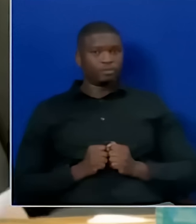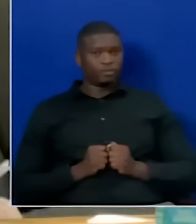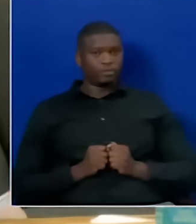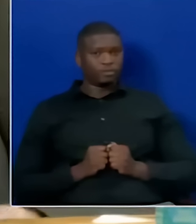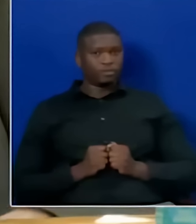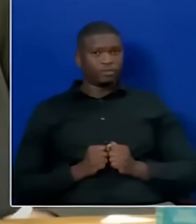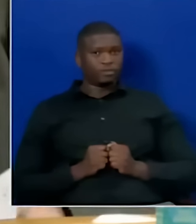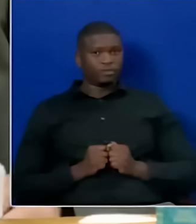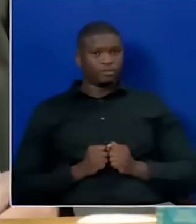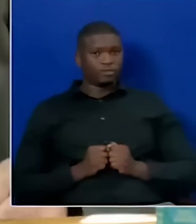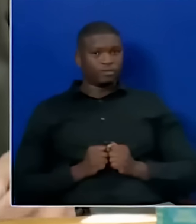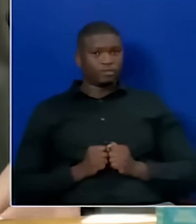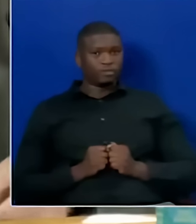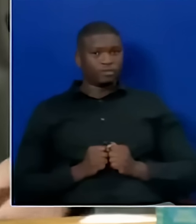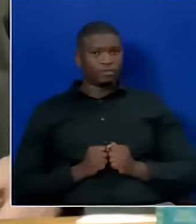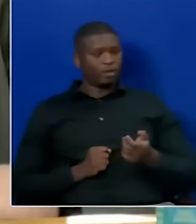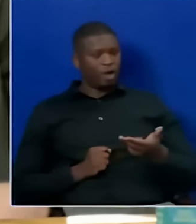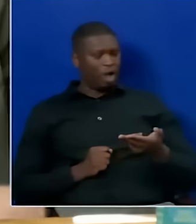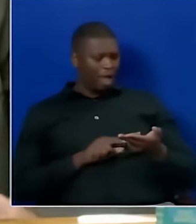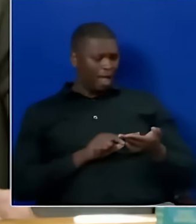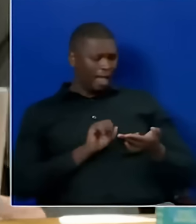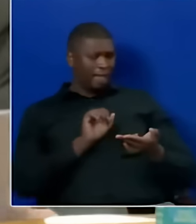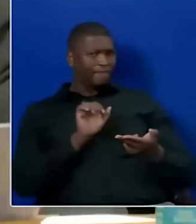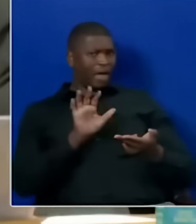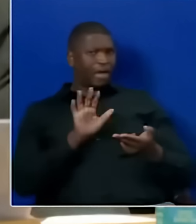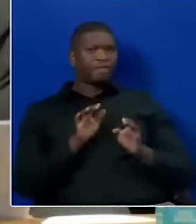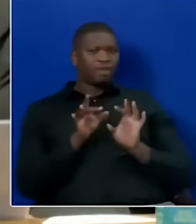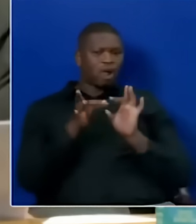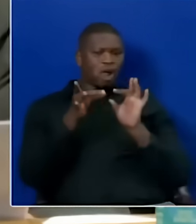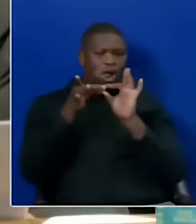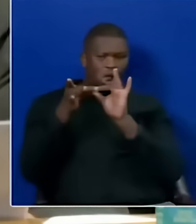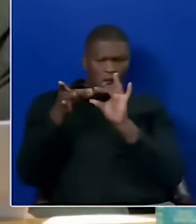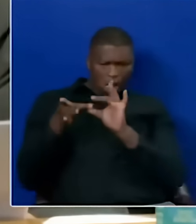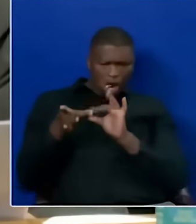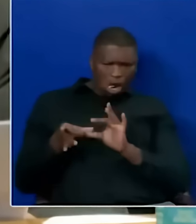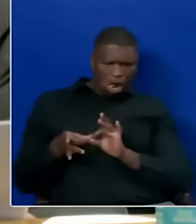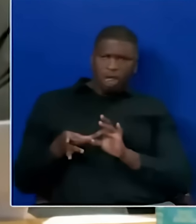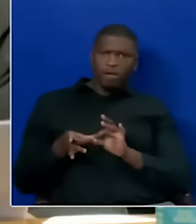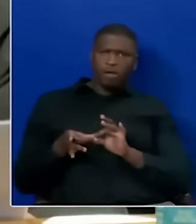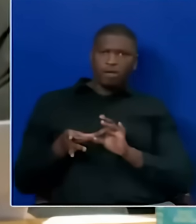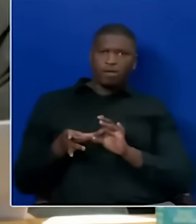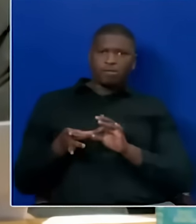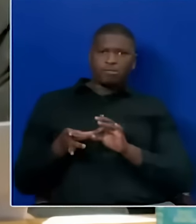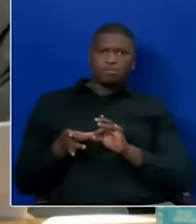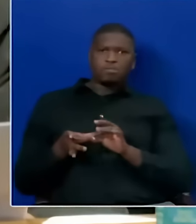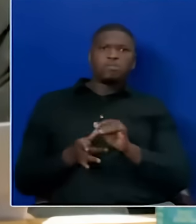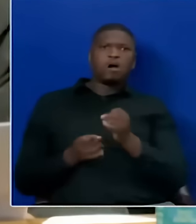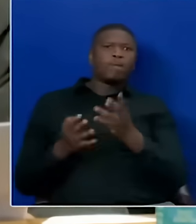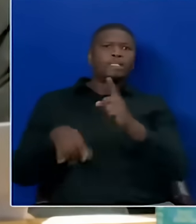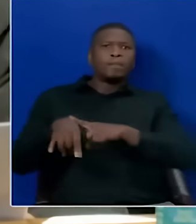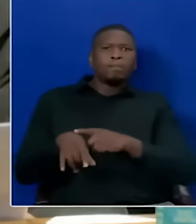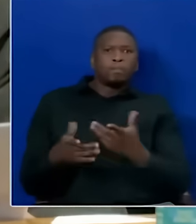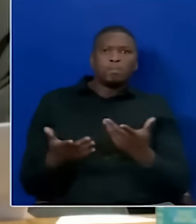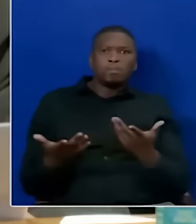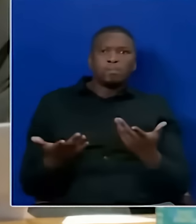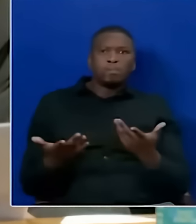which links have you been able to establish how many links have you been able to establish